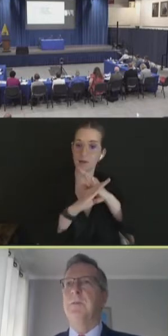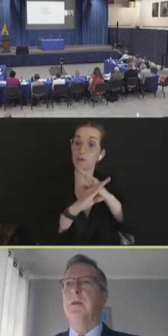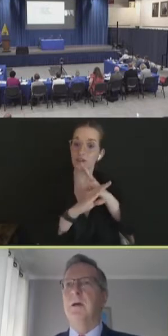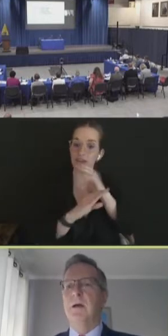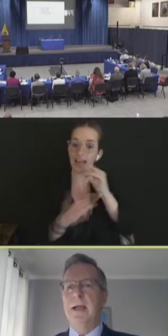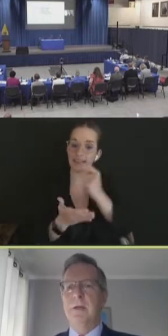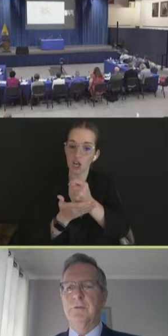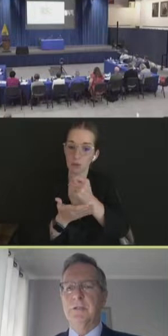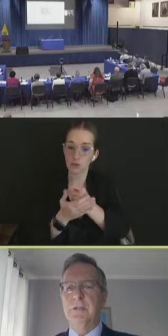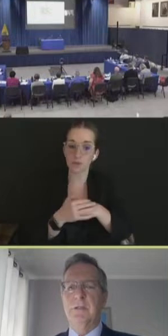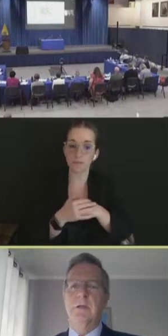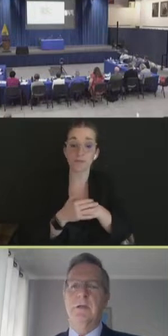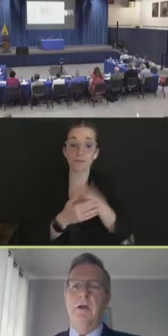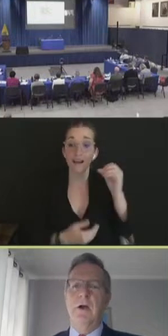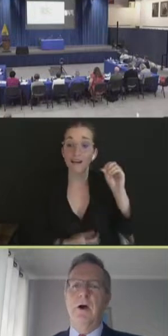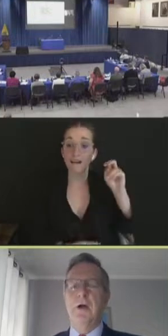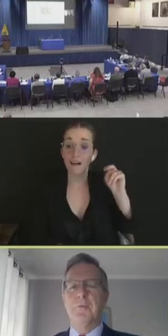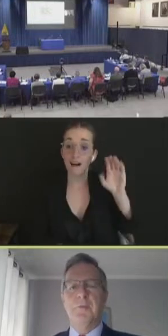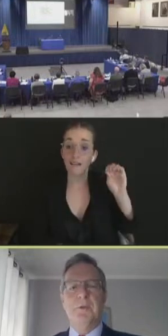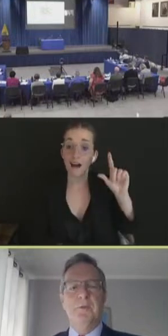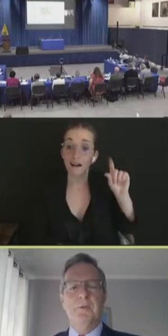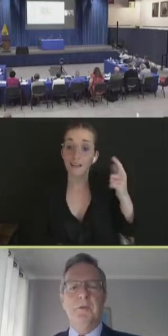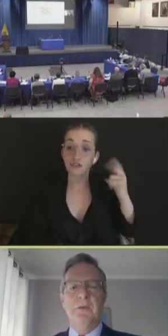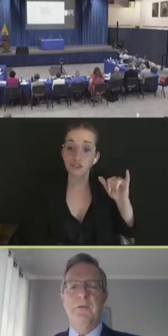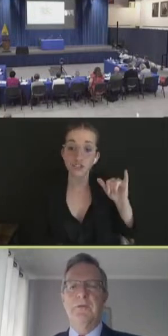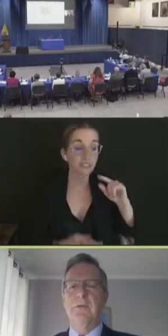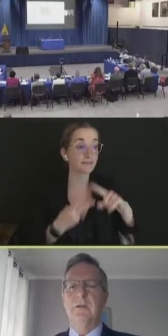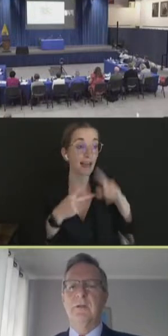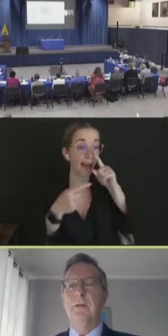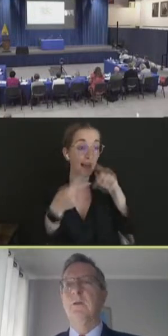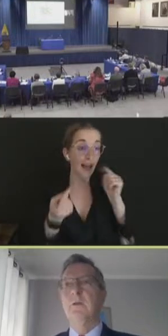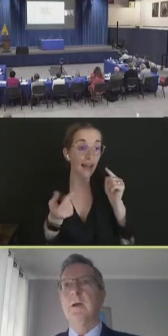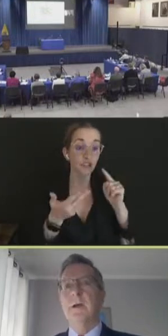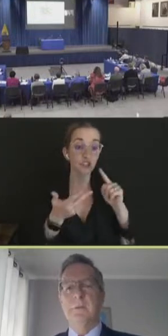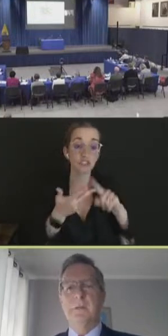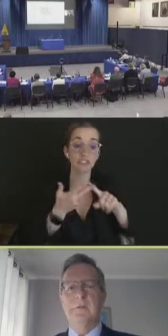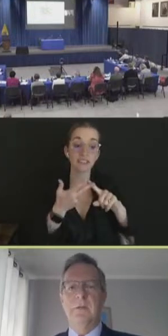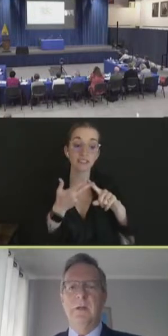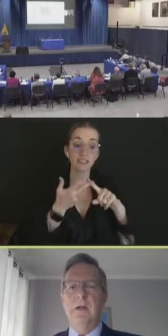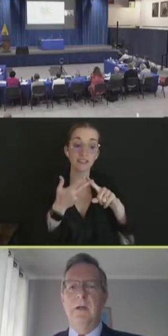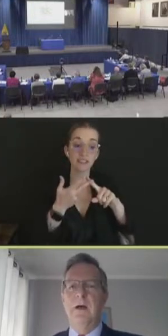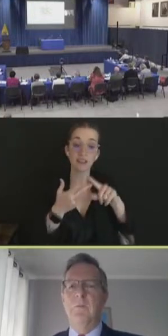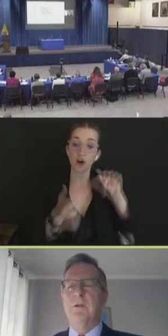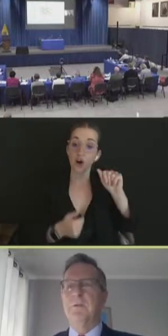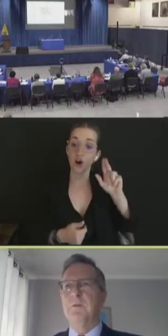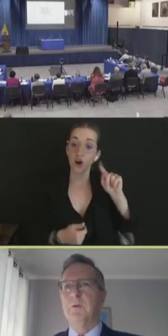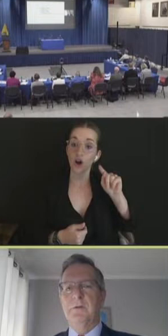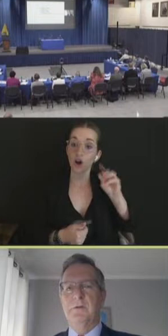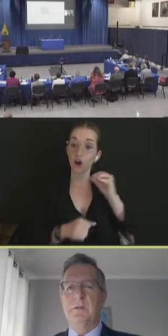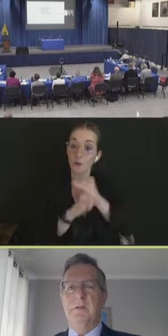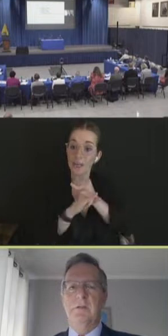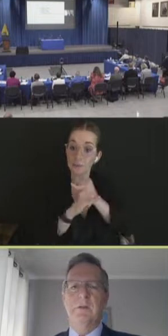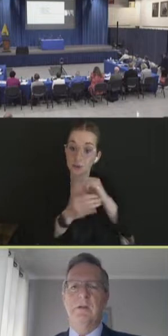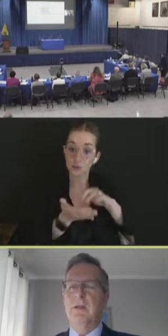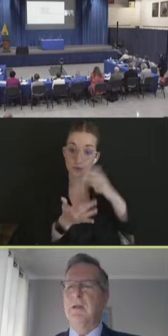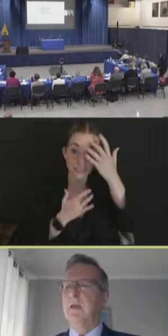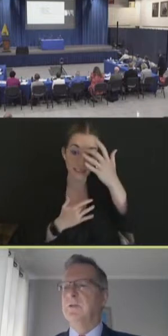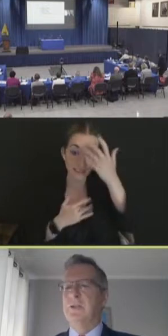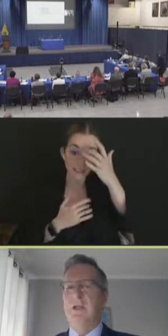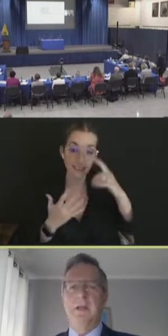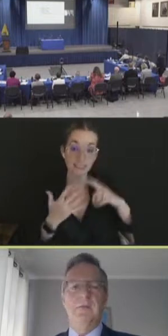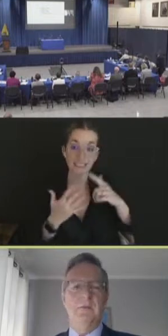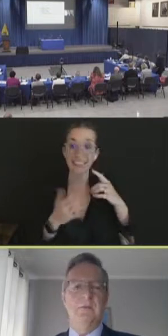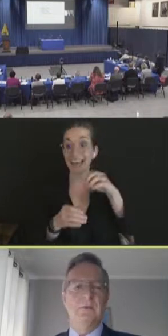oncology, allergy, autoimmune disease, including diabetes, respiratory disease,